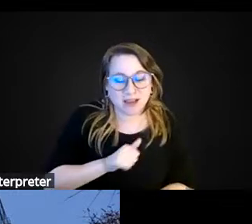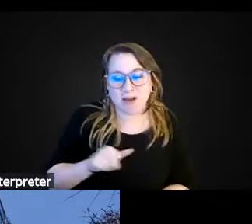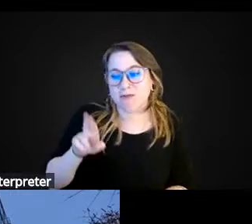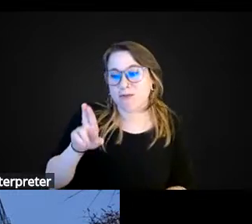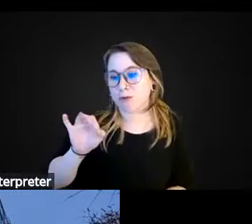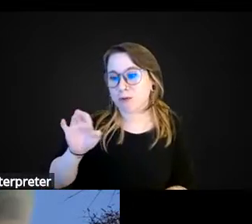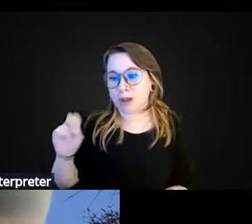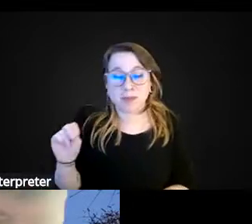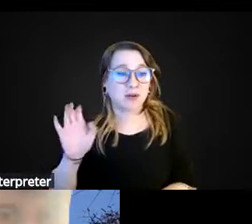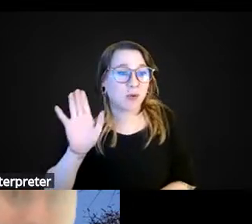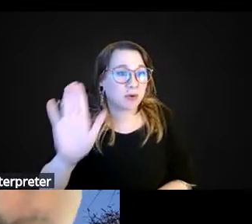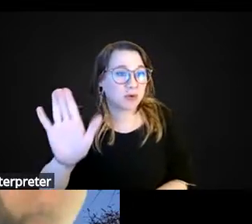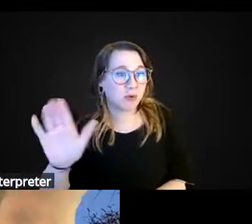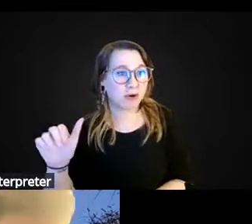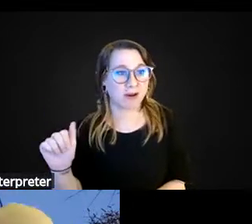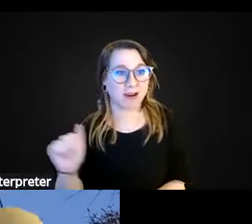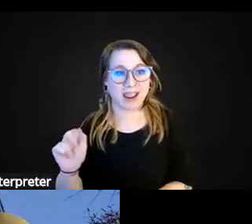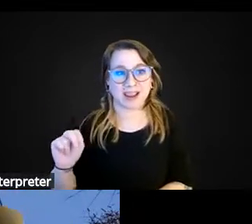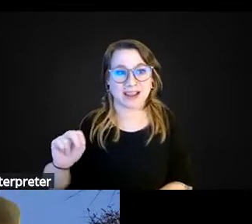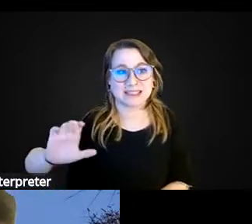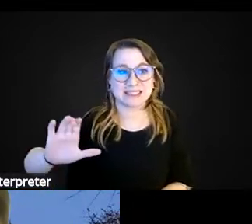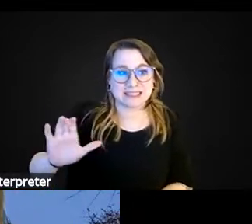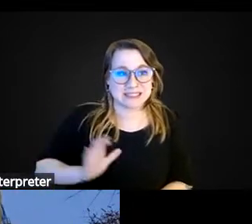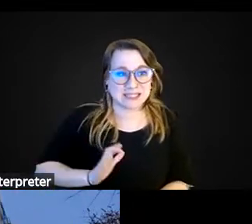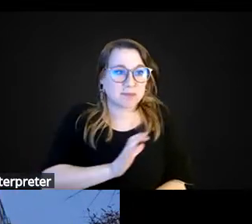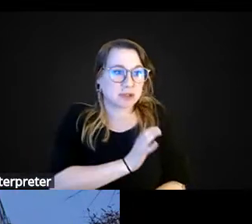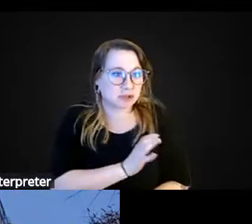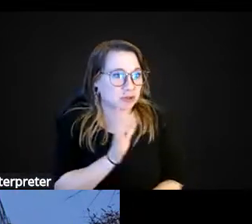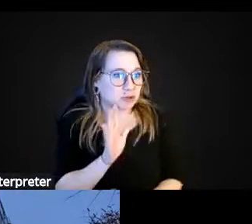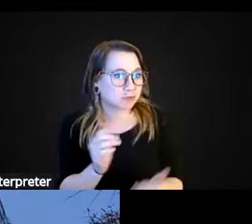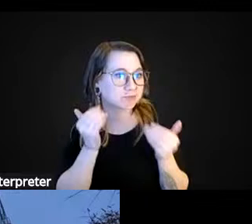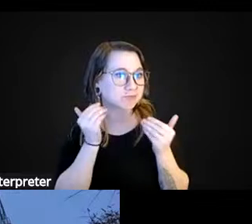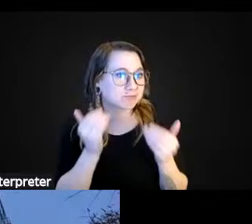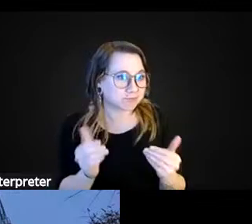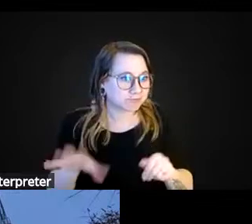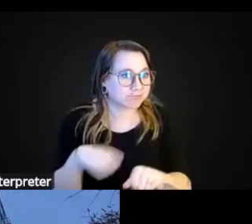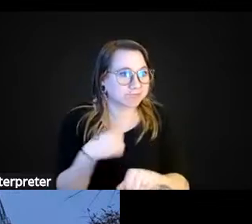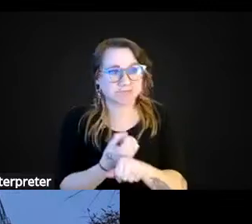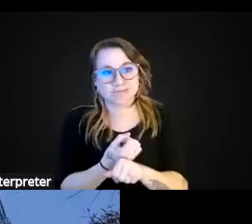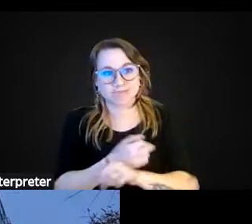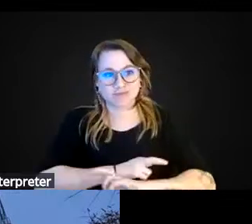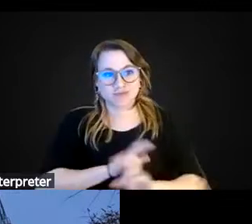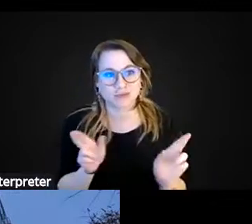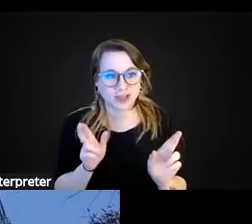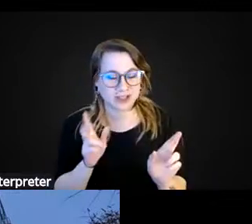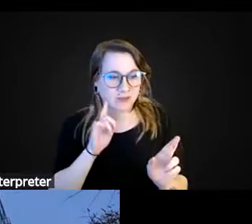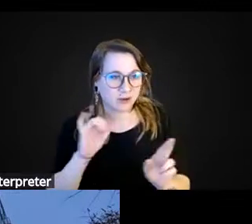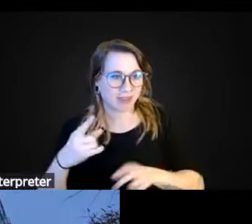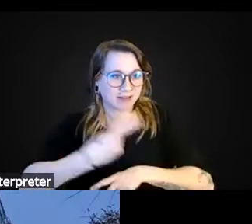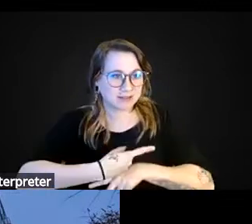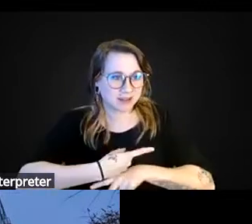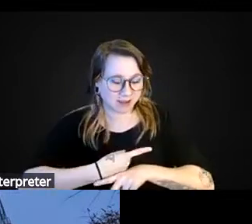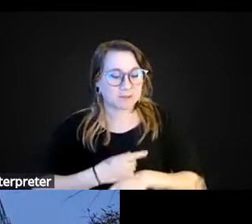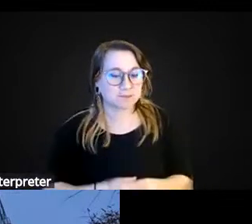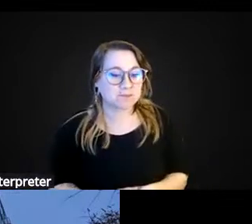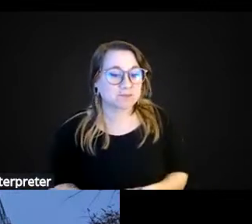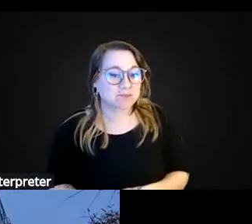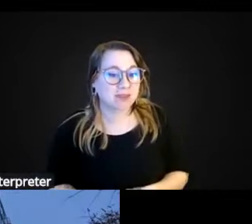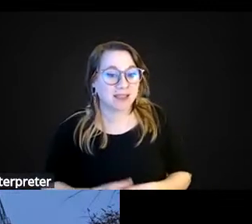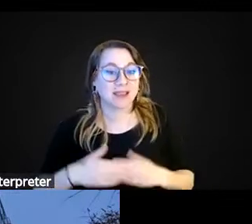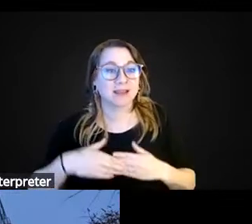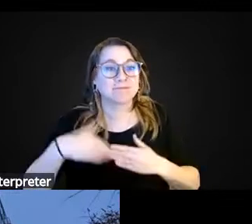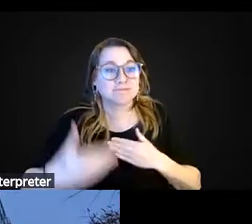or your ANC commissioner so that we can get you locked into that. And that'll be followed by a community day as